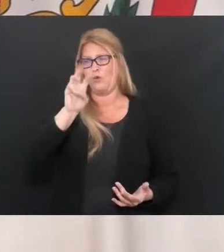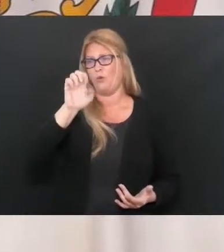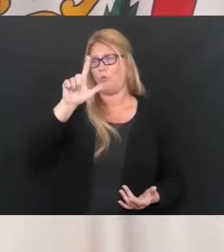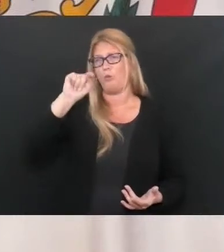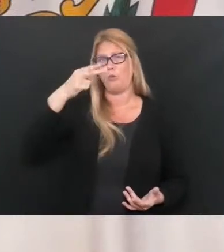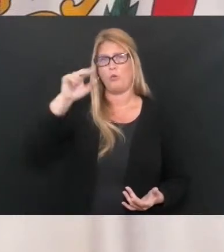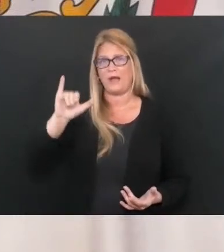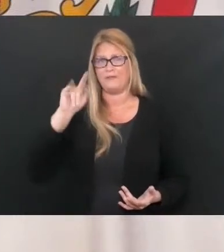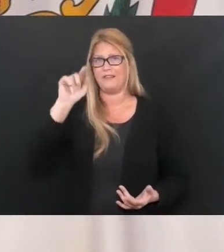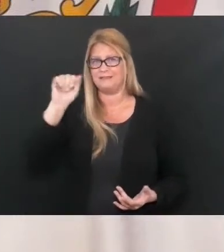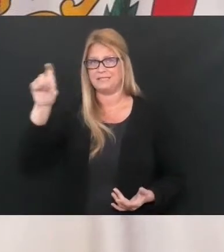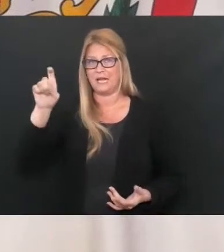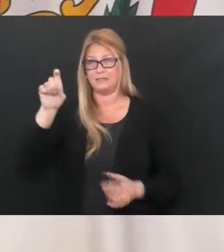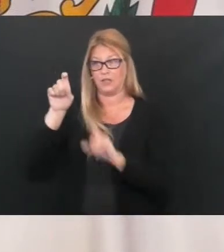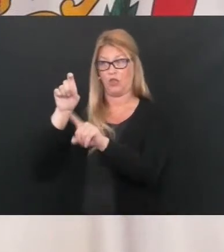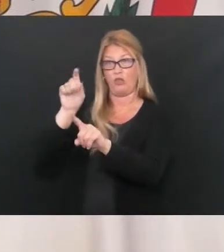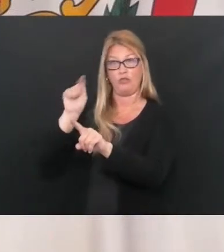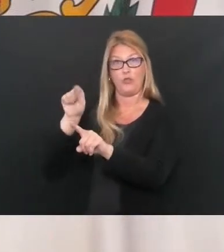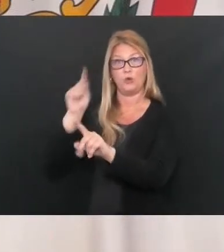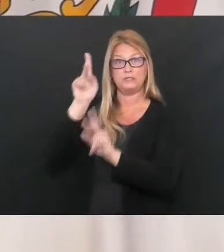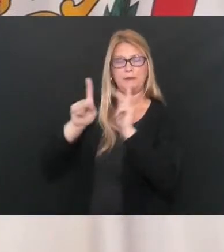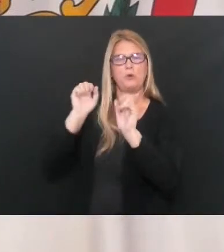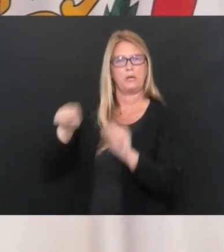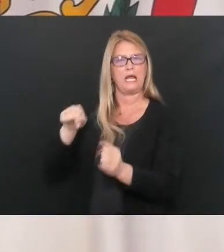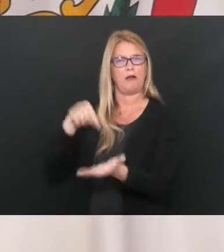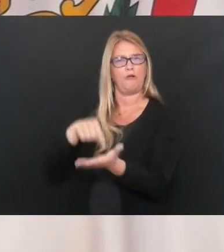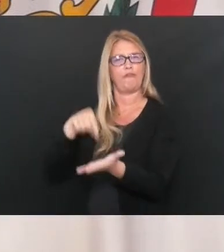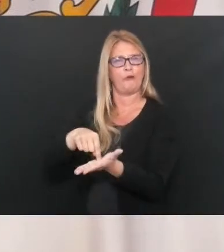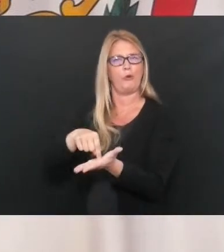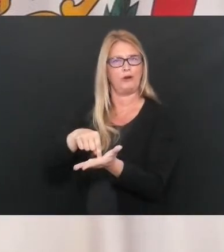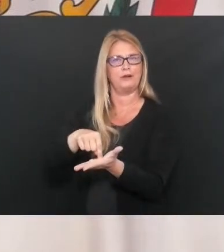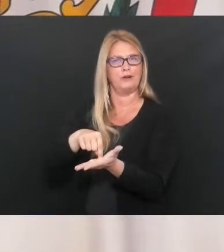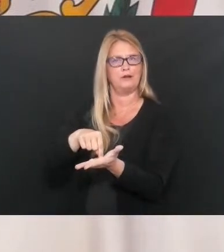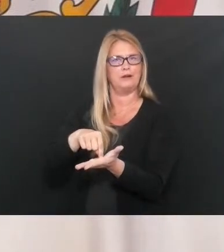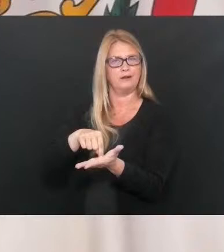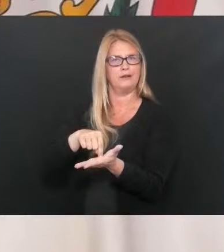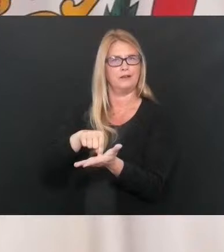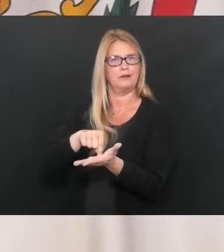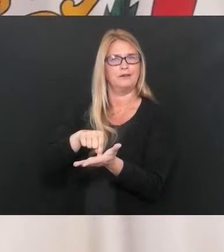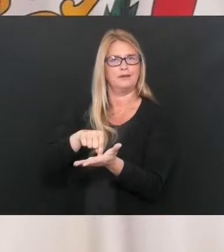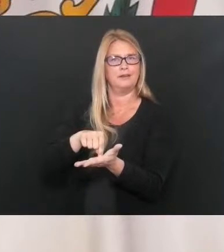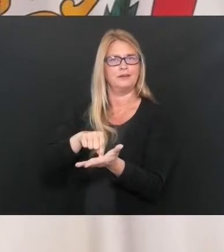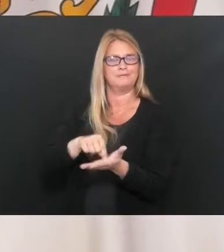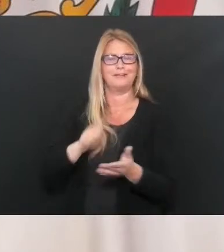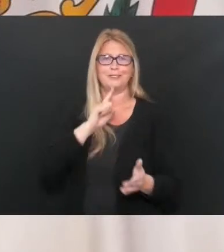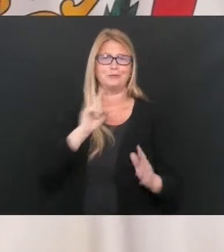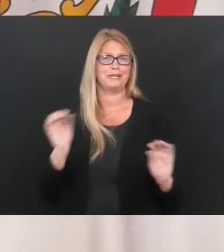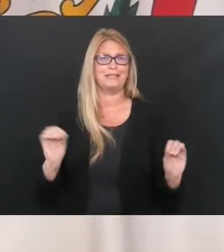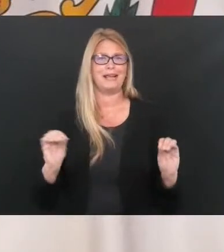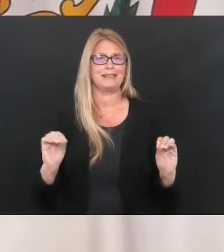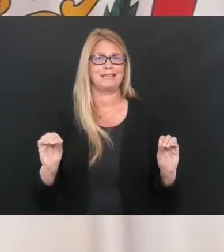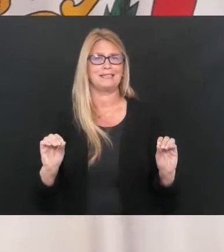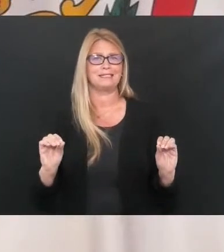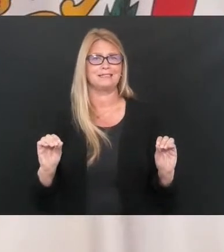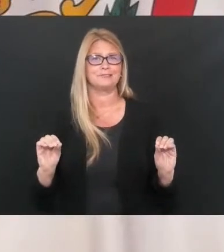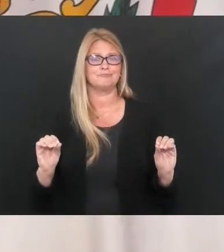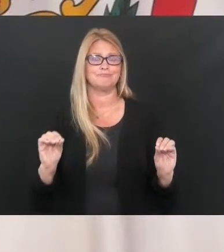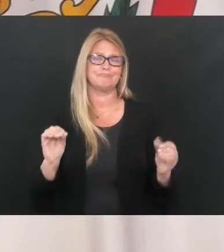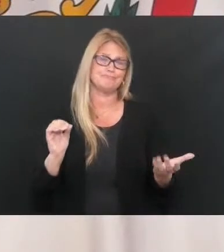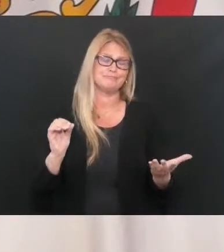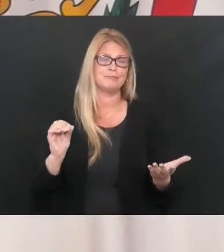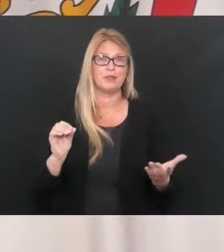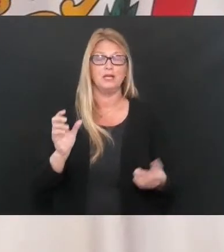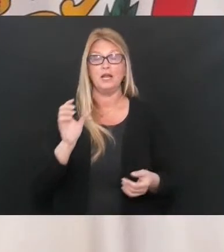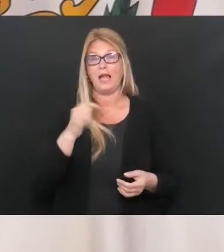those people can afford that, and it's nothing, and that's all there is to